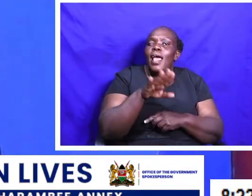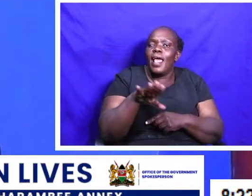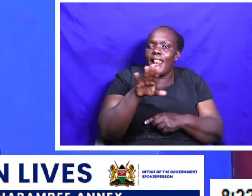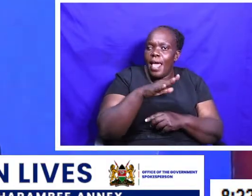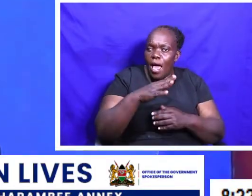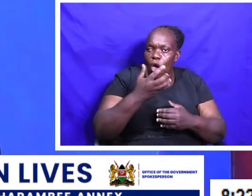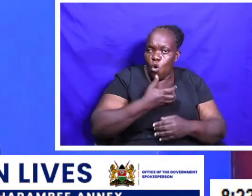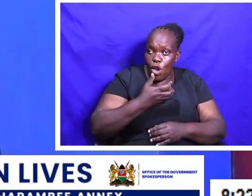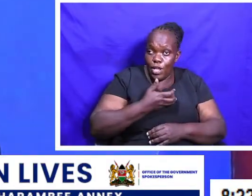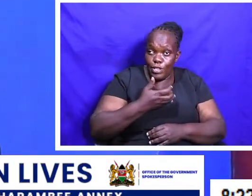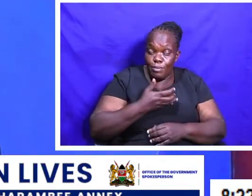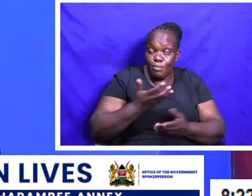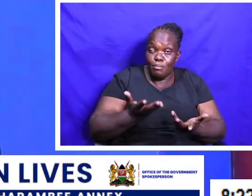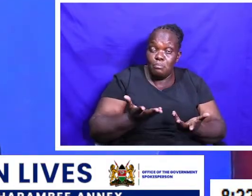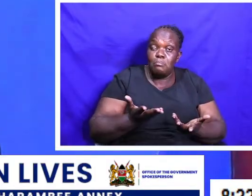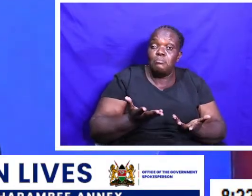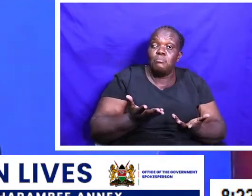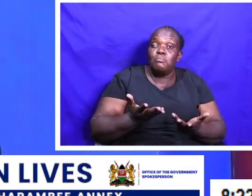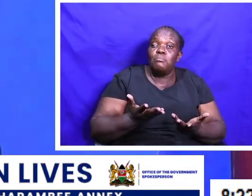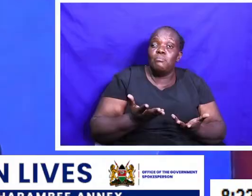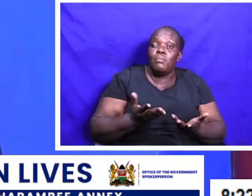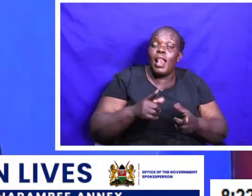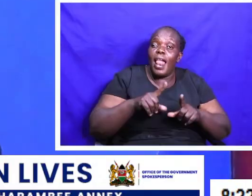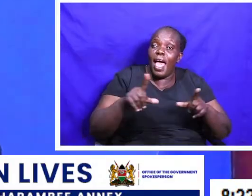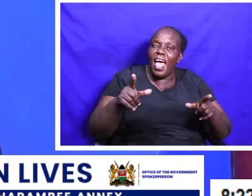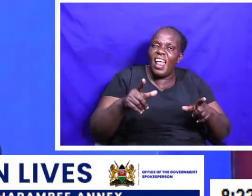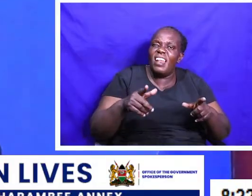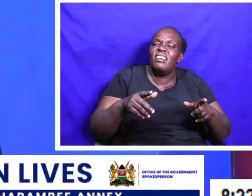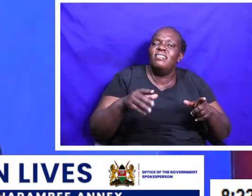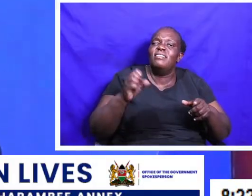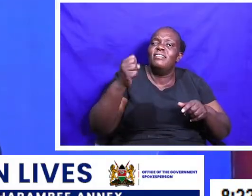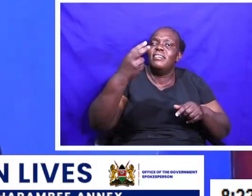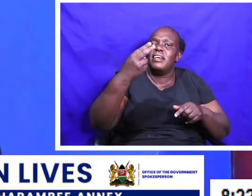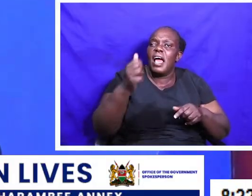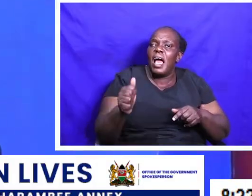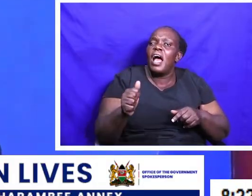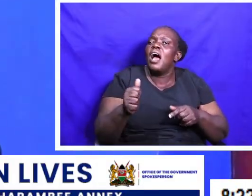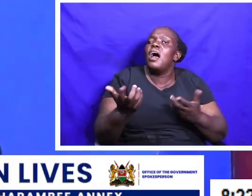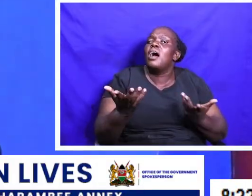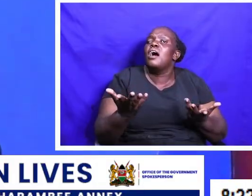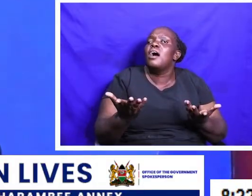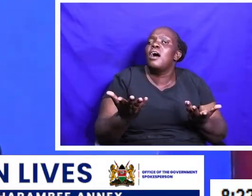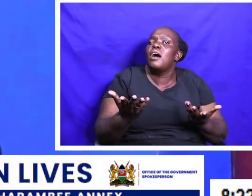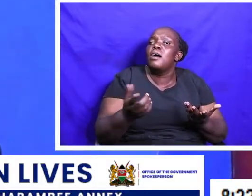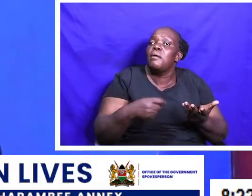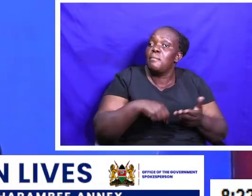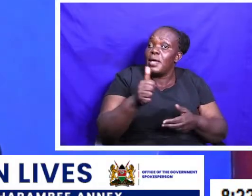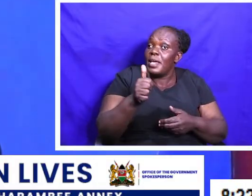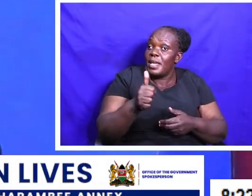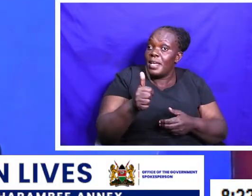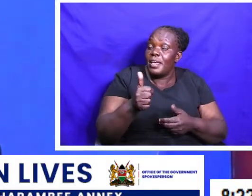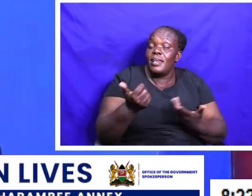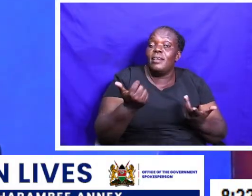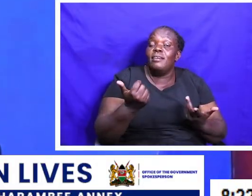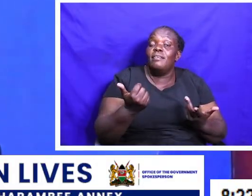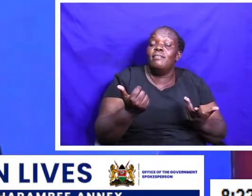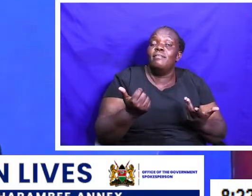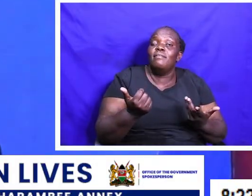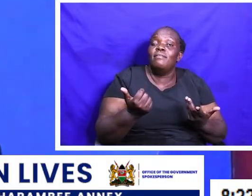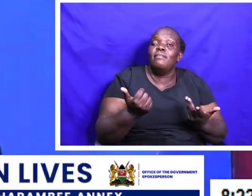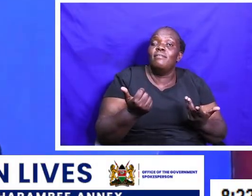of ownership of those motorbikes, issues of SHA that they could pay from just from